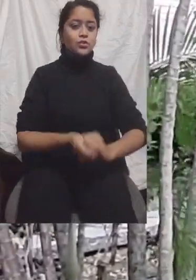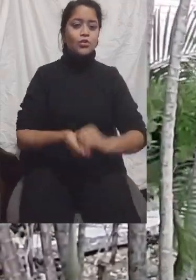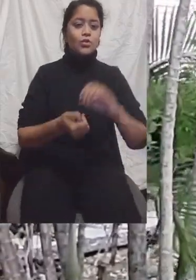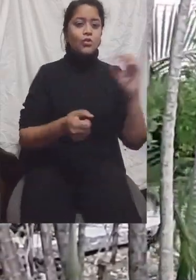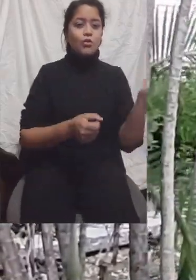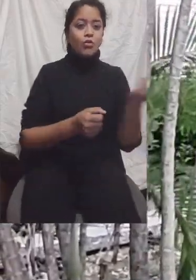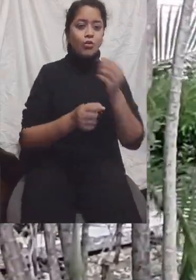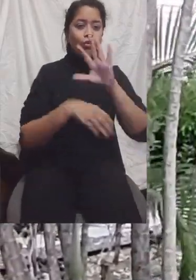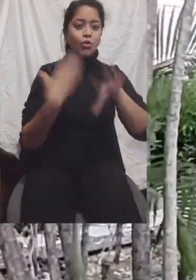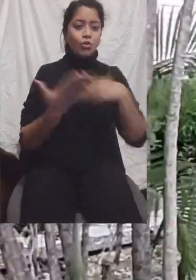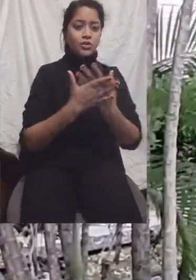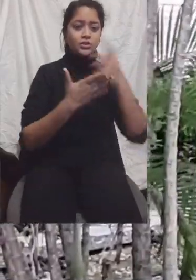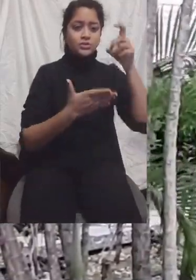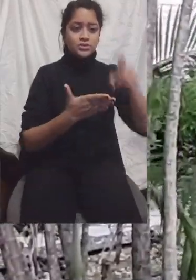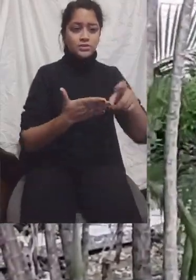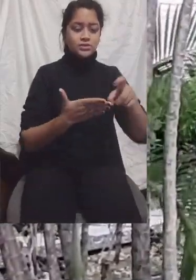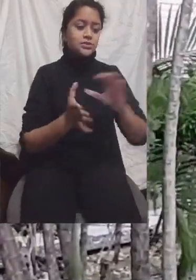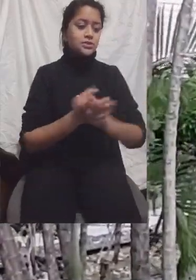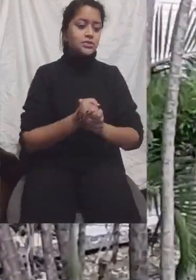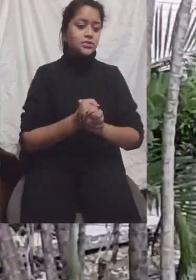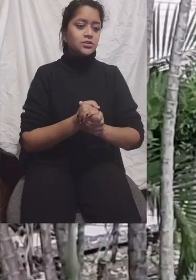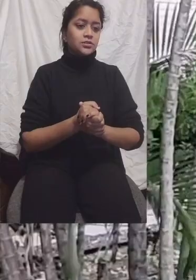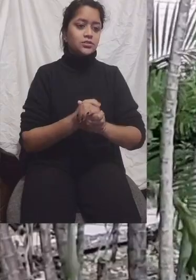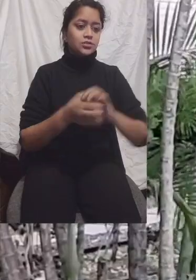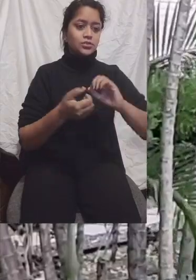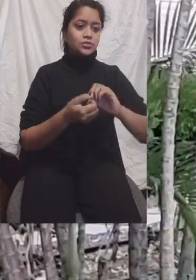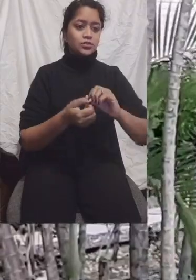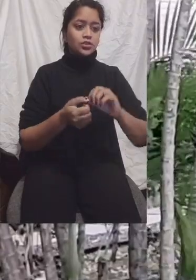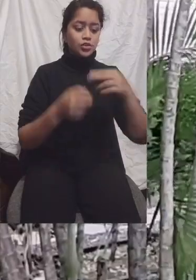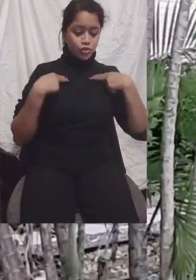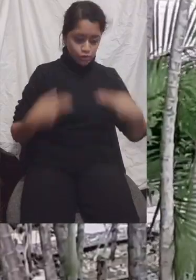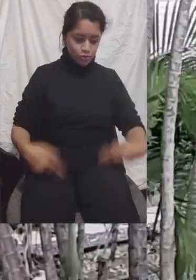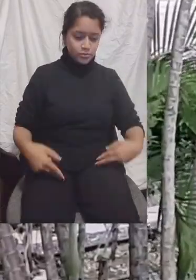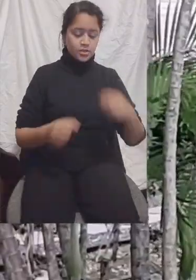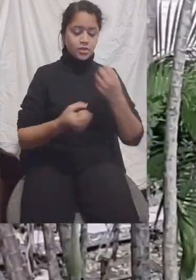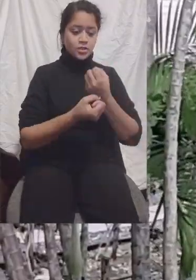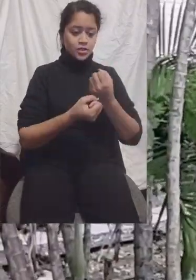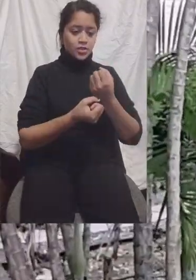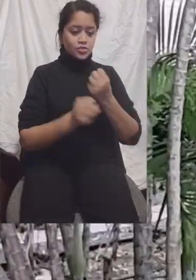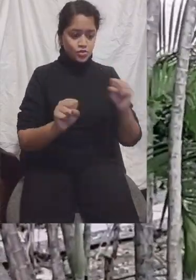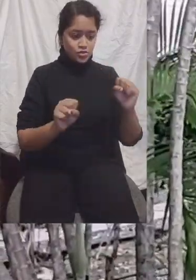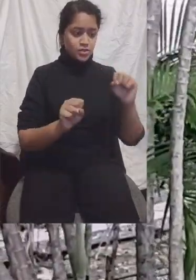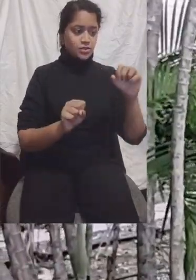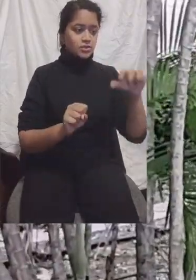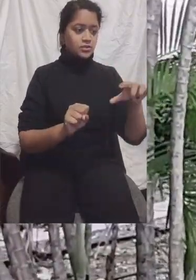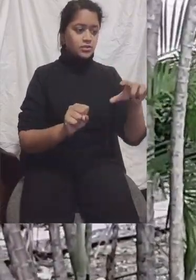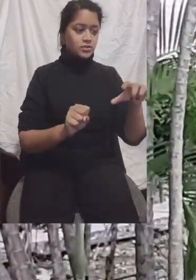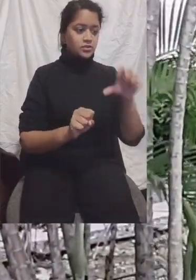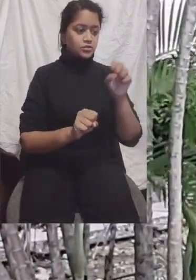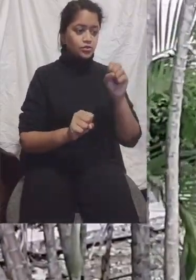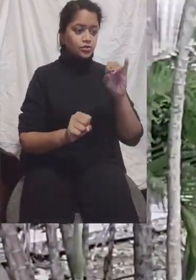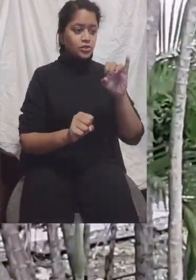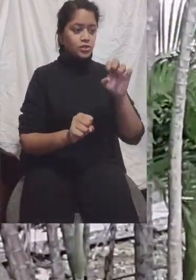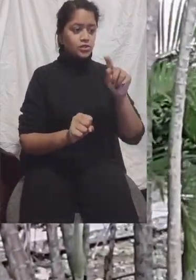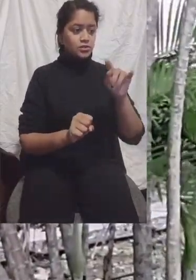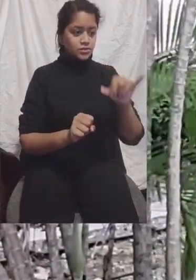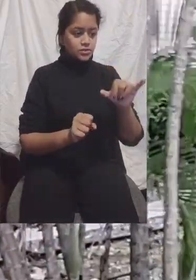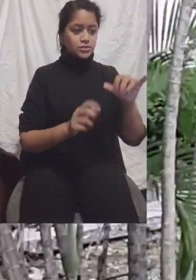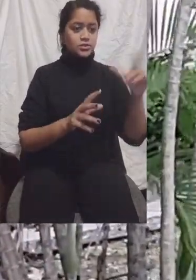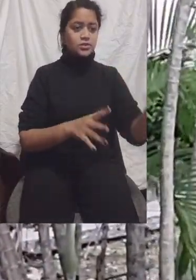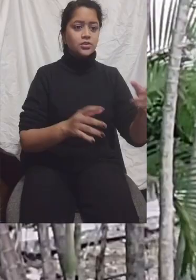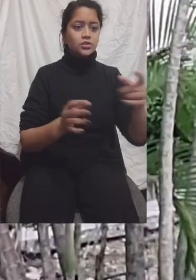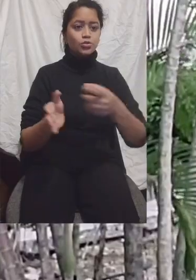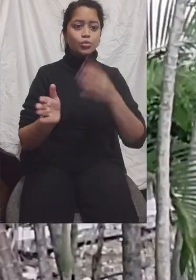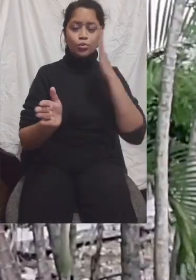animal charities, we all like to work together. I feel we all complement each other in what we're doing. So you've